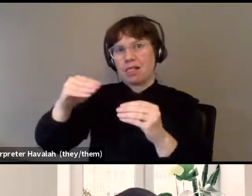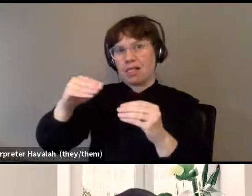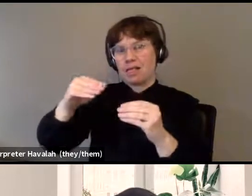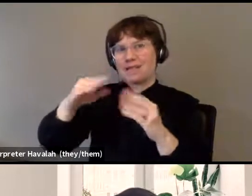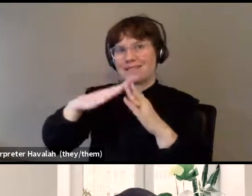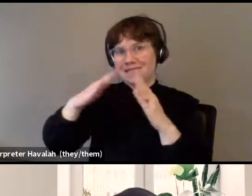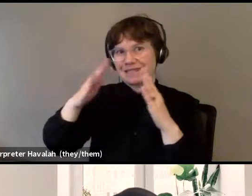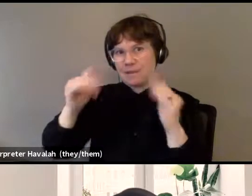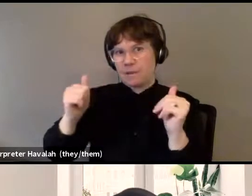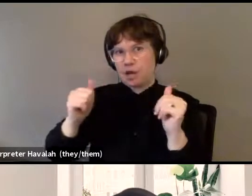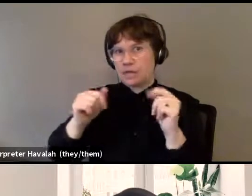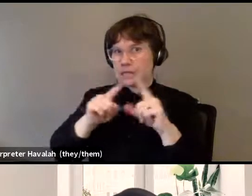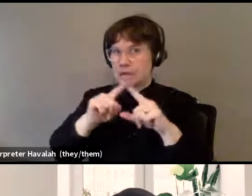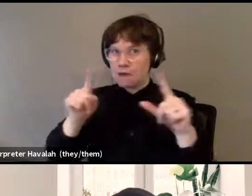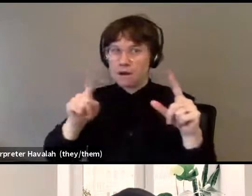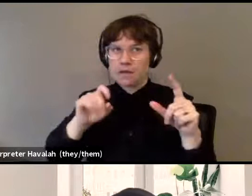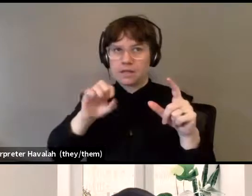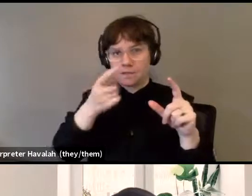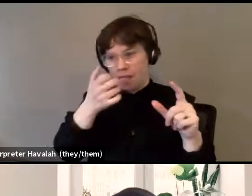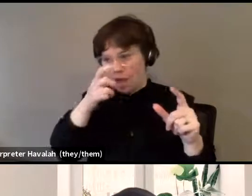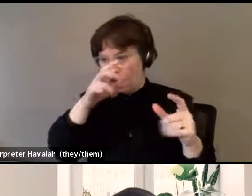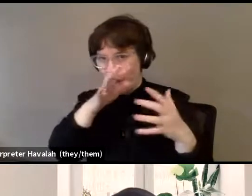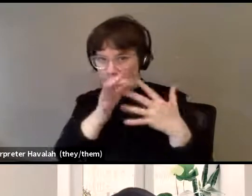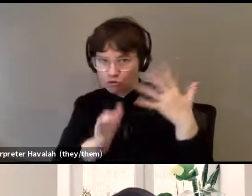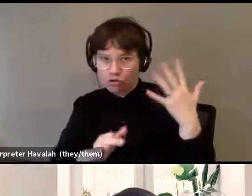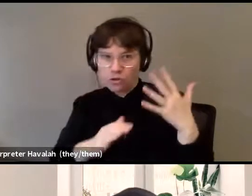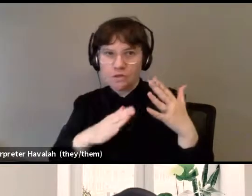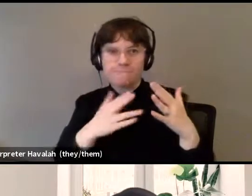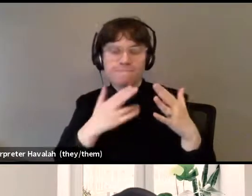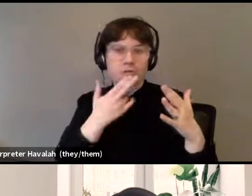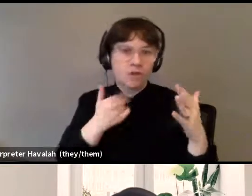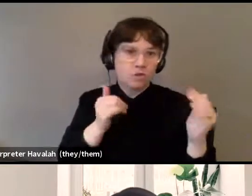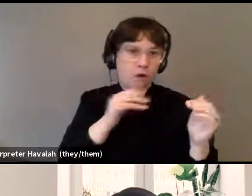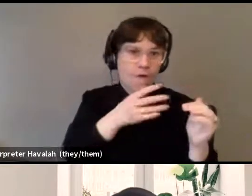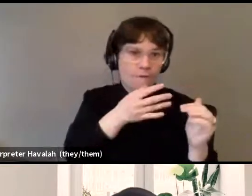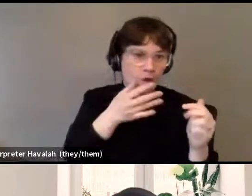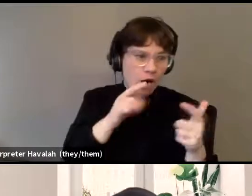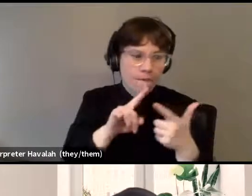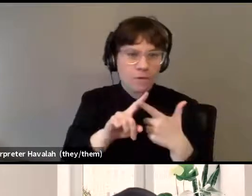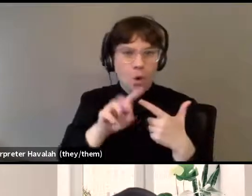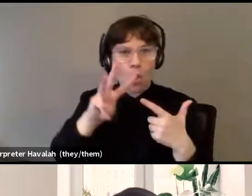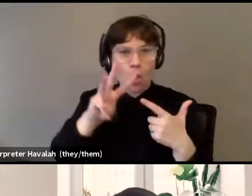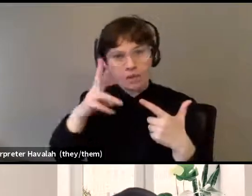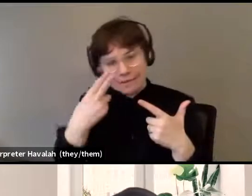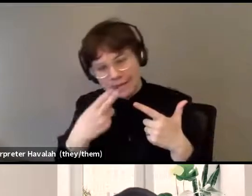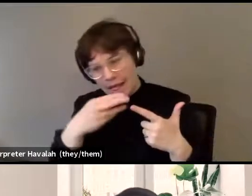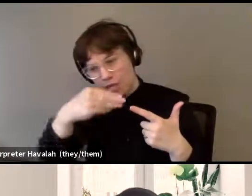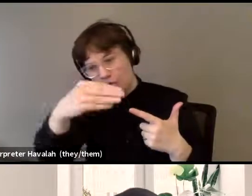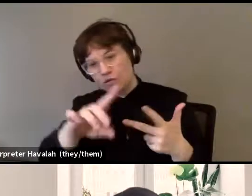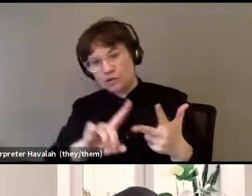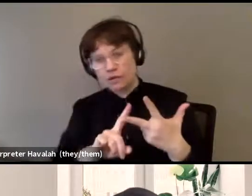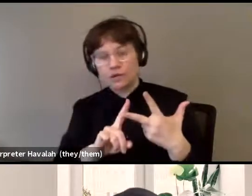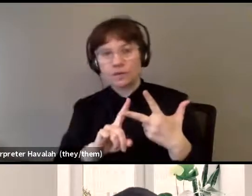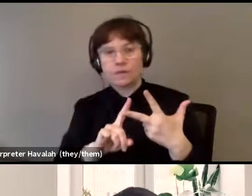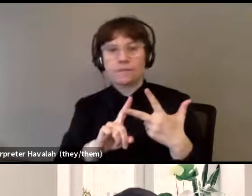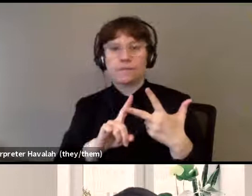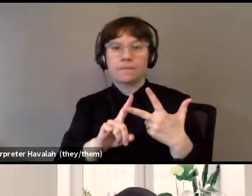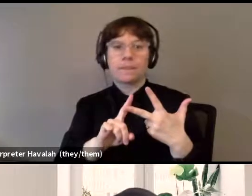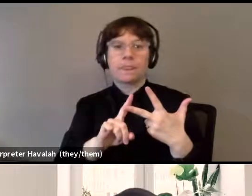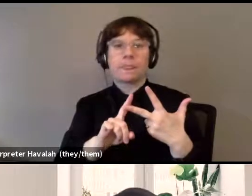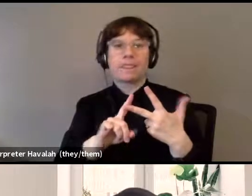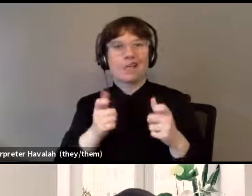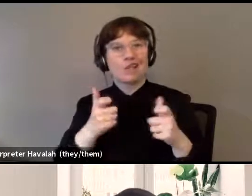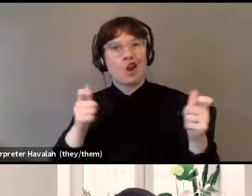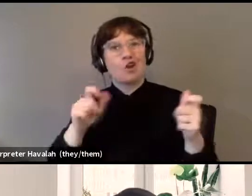There are so many different suppliers. You have small farms, you have wholesalers, you have large